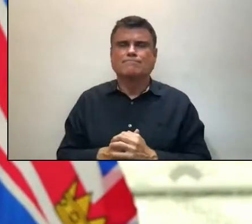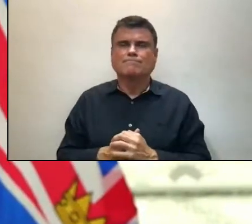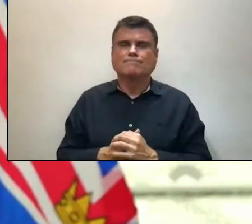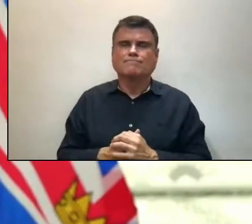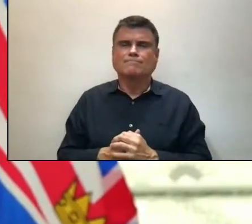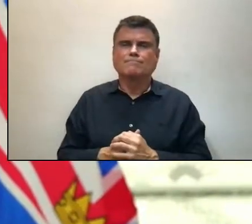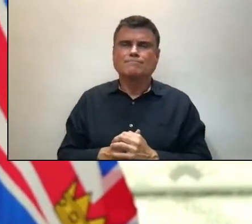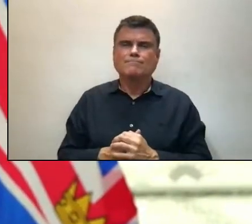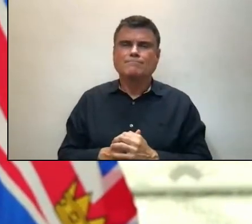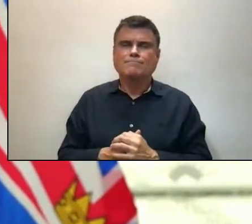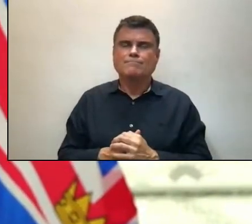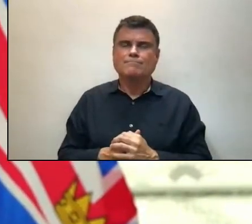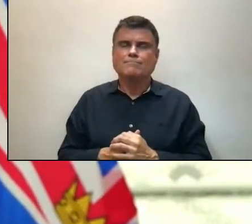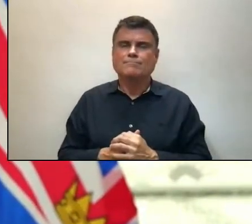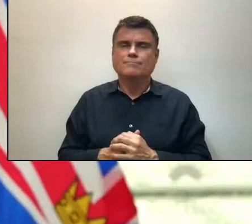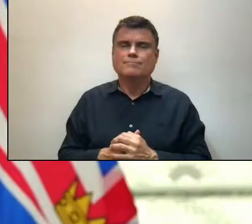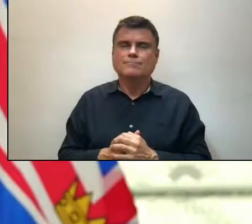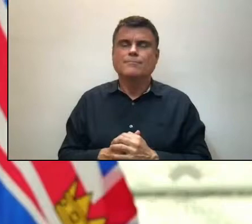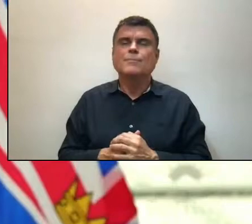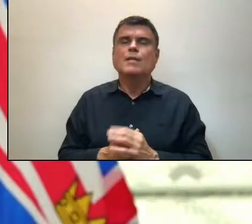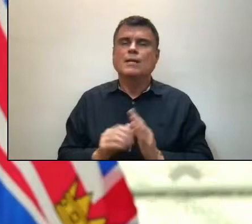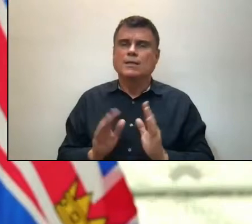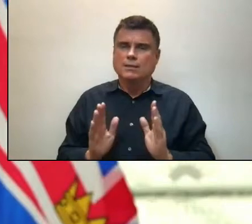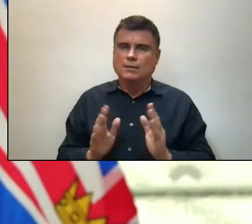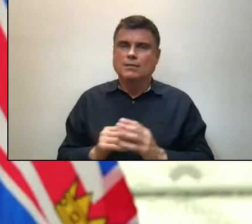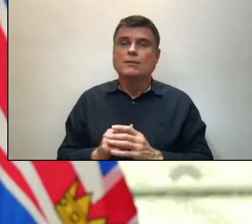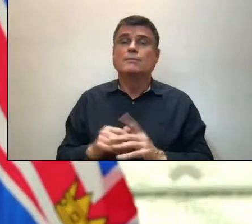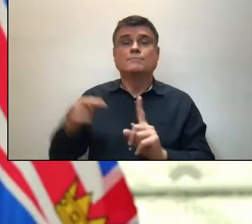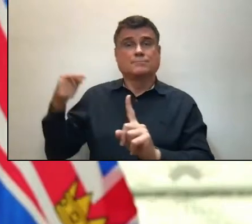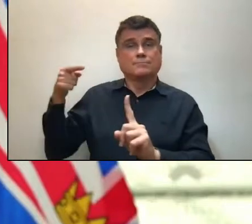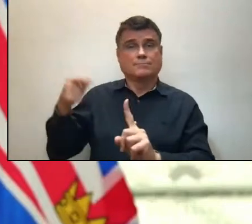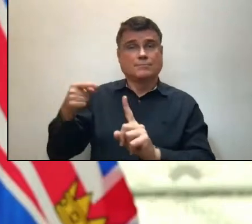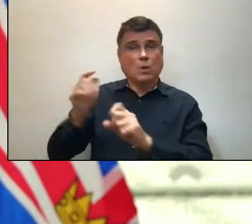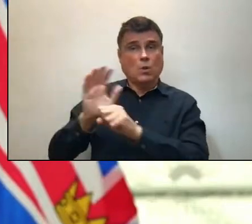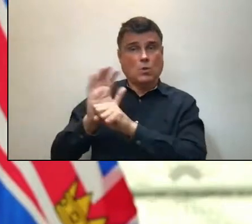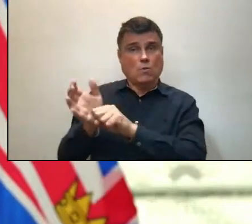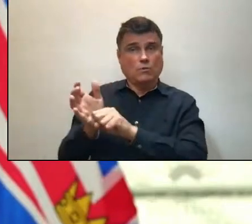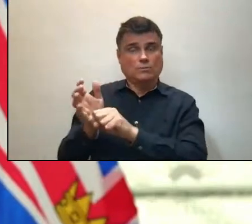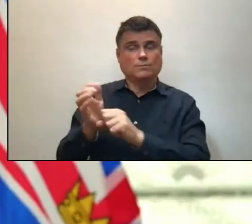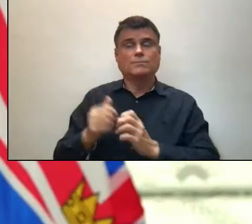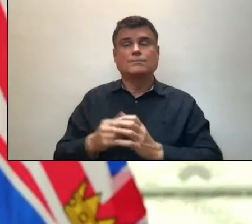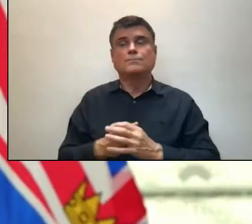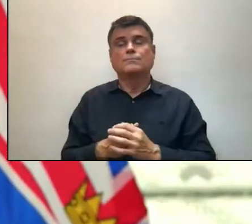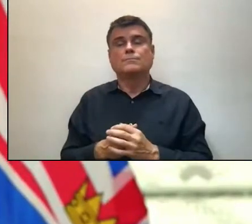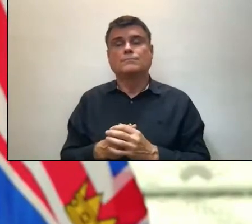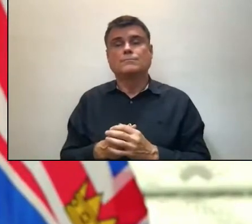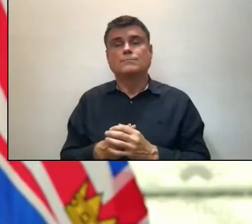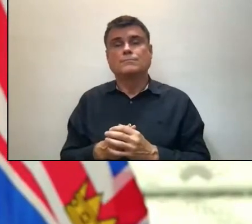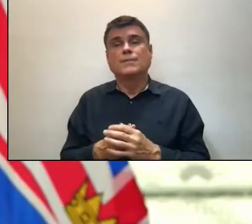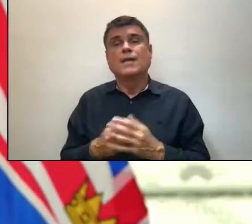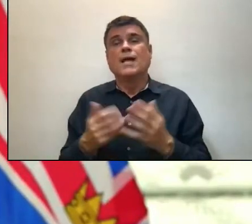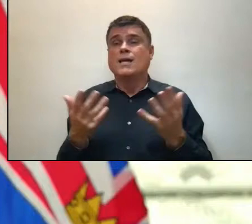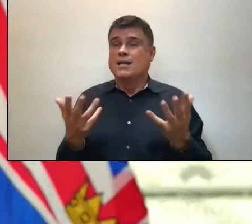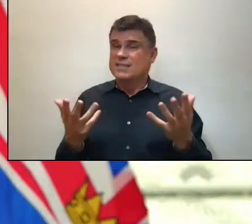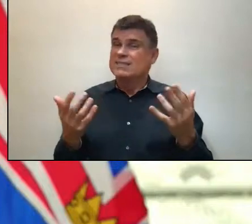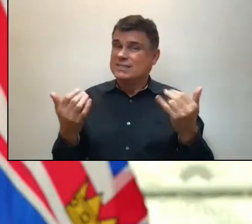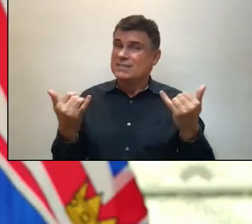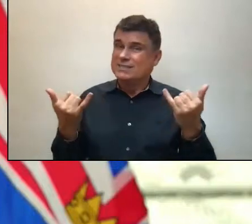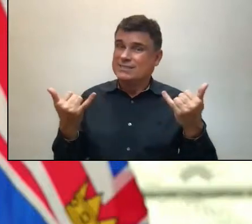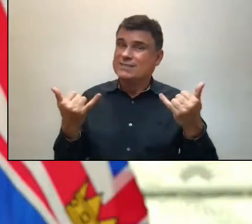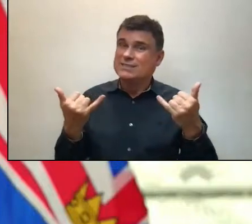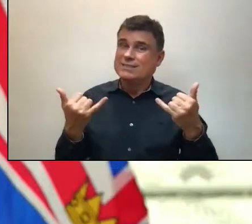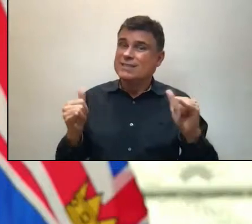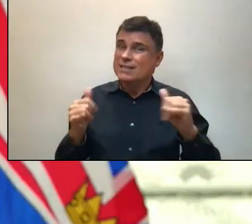And back to COVID-19, we are in a place right now where there's still a degree of uncertainty, as we talked